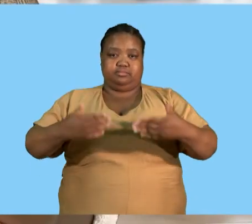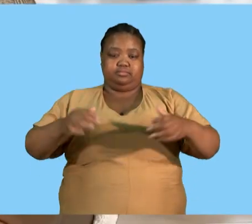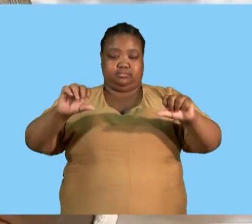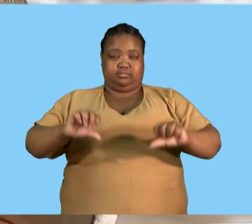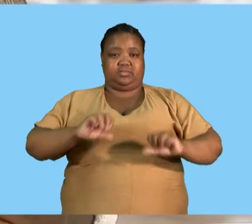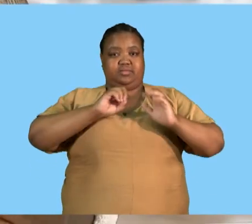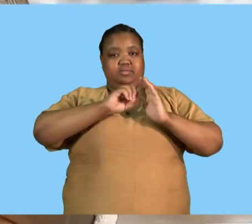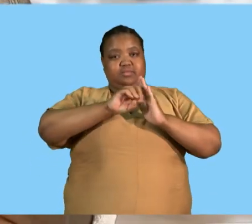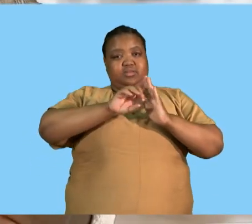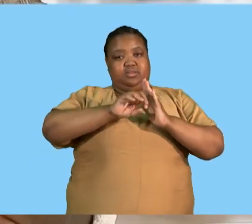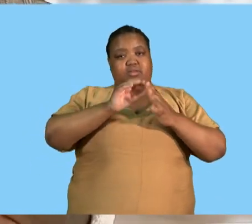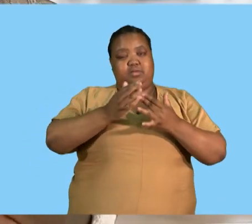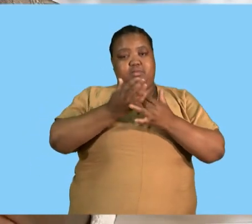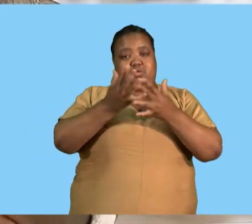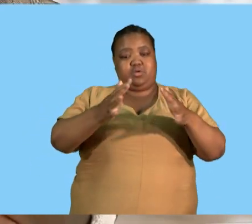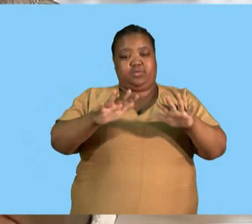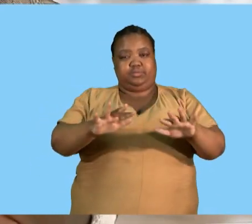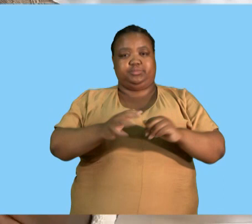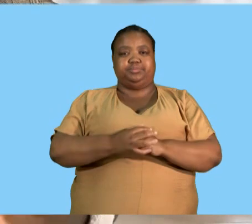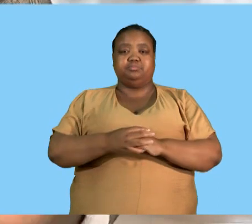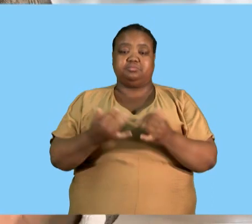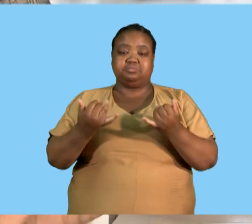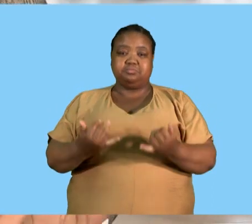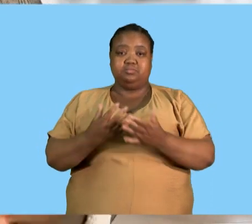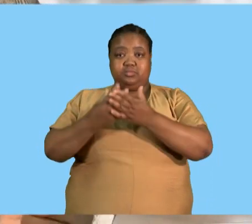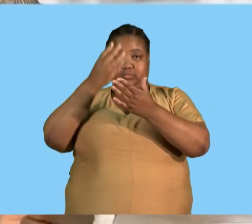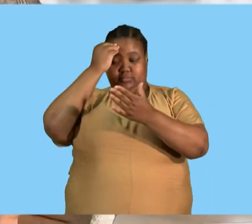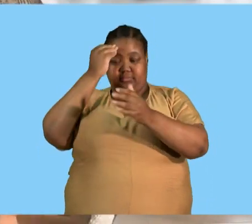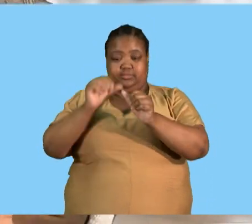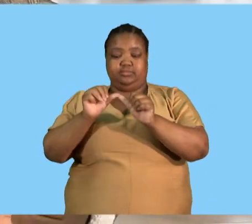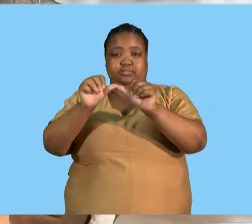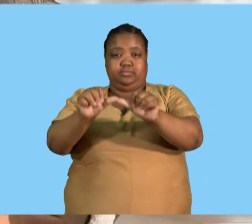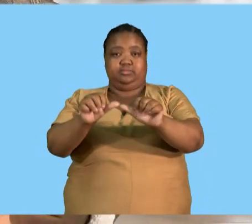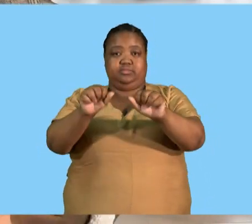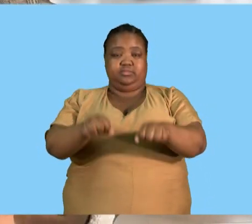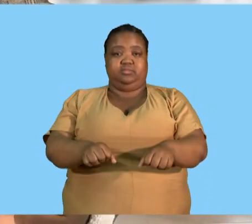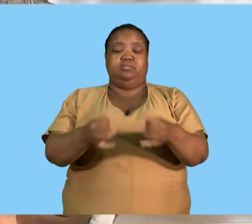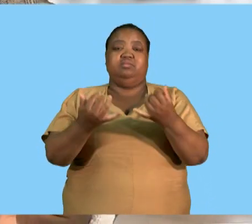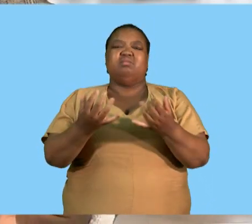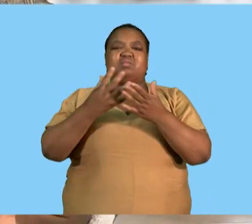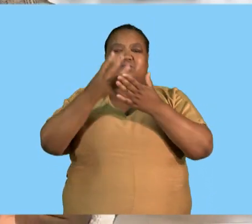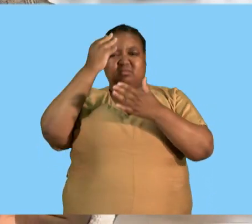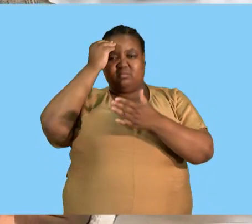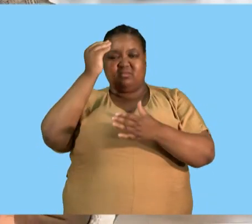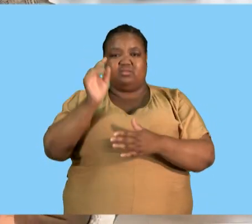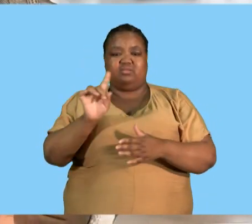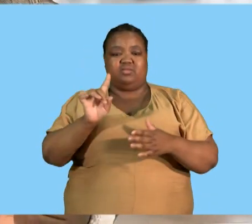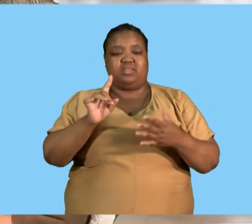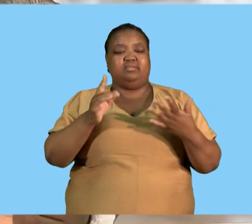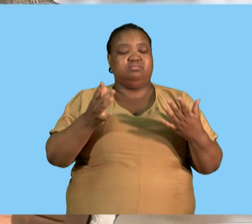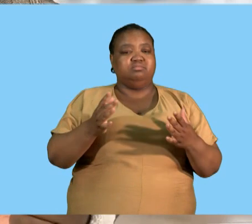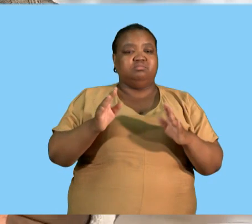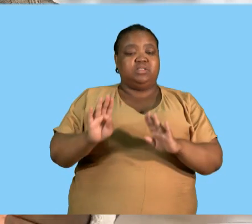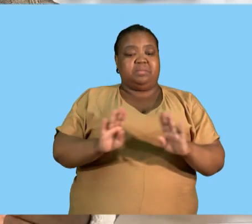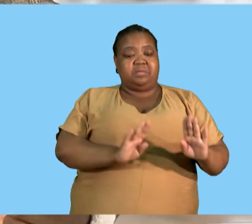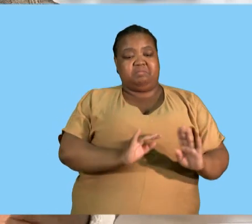Welcome back from the ad break. So we're going to continue with our lesson. As mentioned, the lesson is unethical and unprofessional